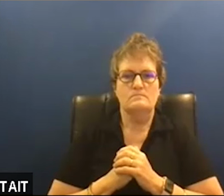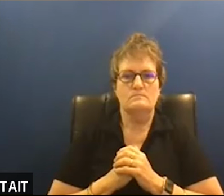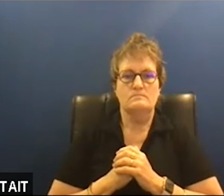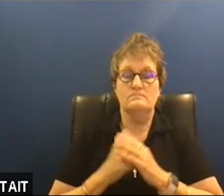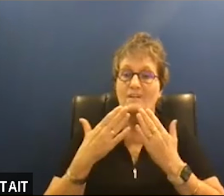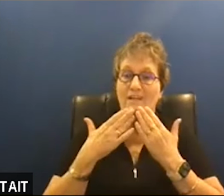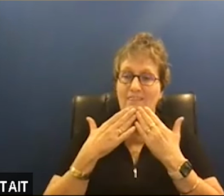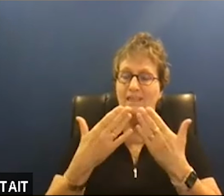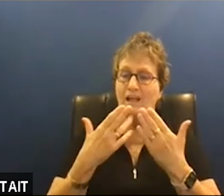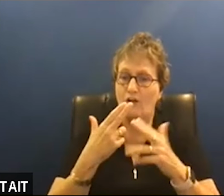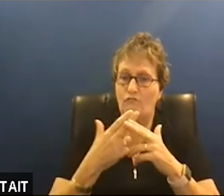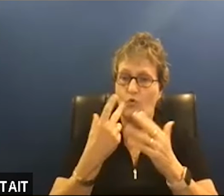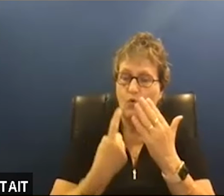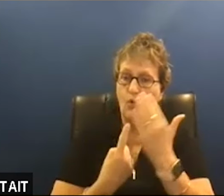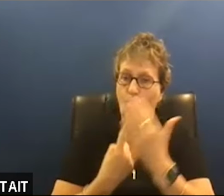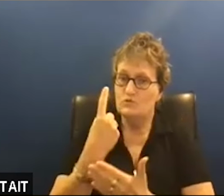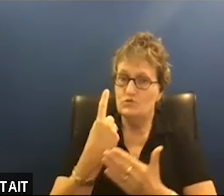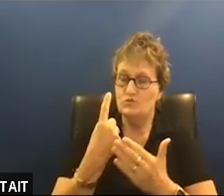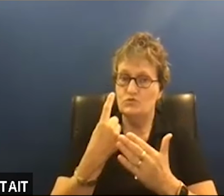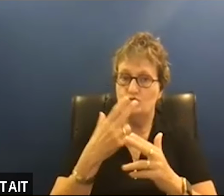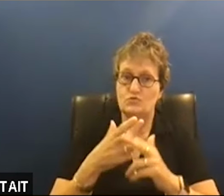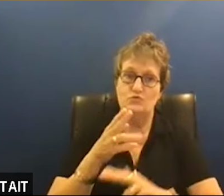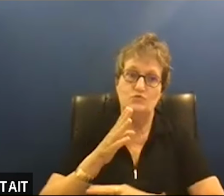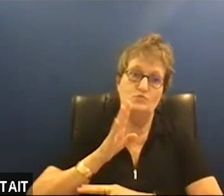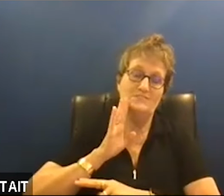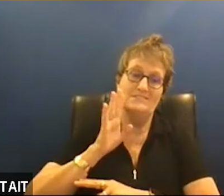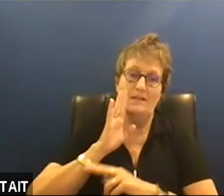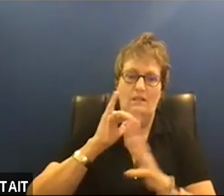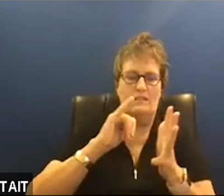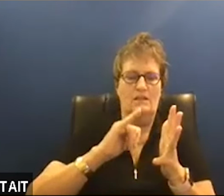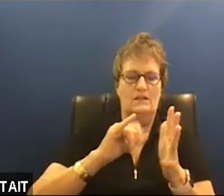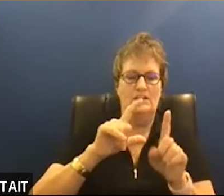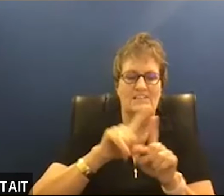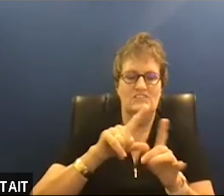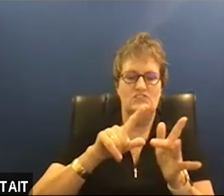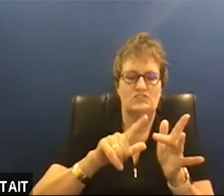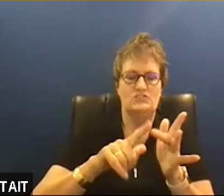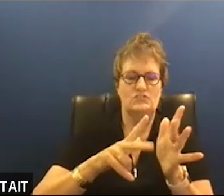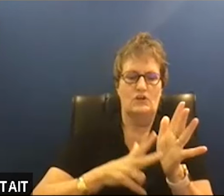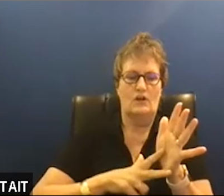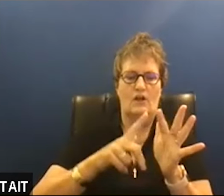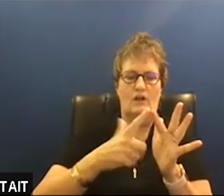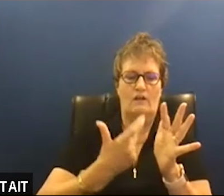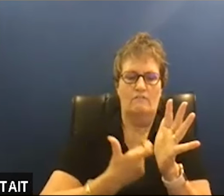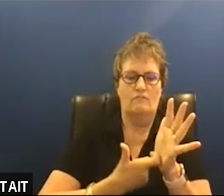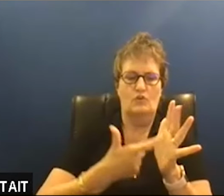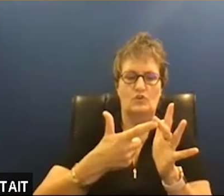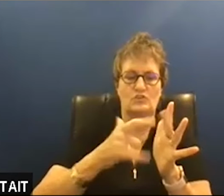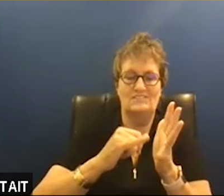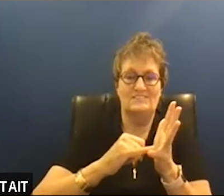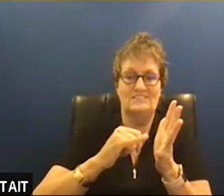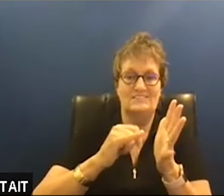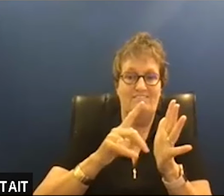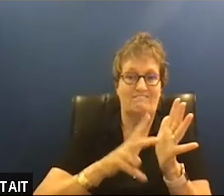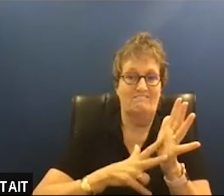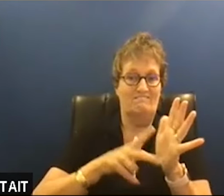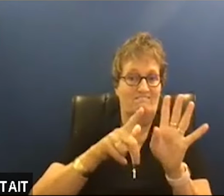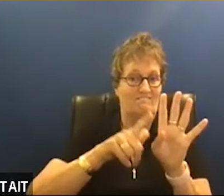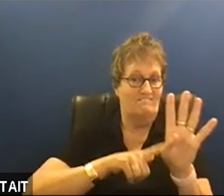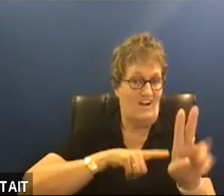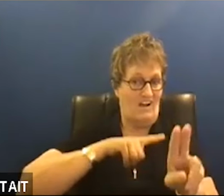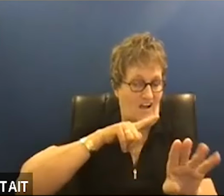Thanks for the opportunity to present the Diversified Project at this Inclusive Education Showcase. Of course, I want to begin,